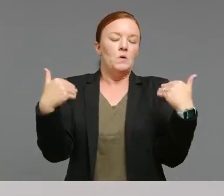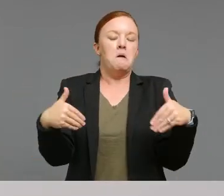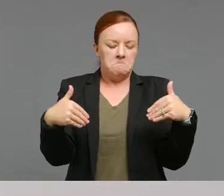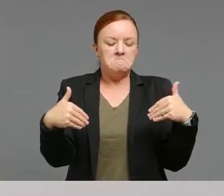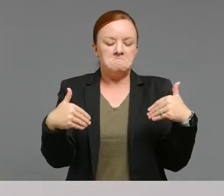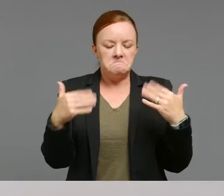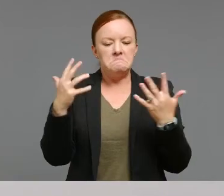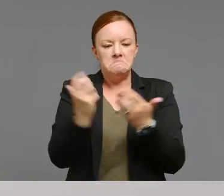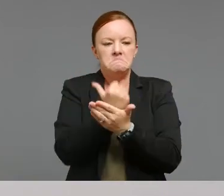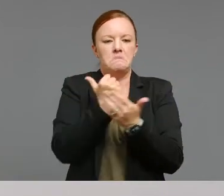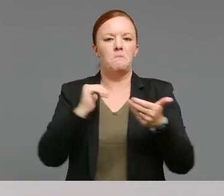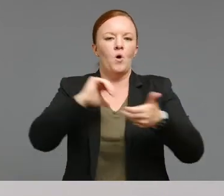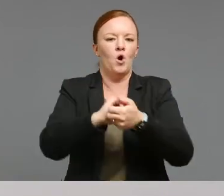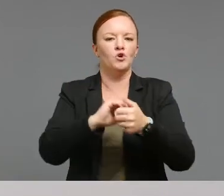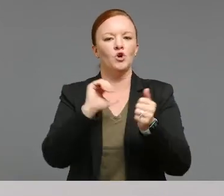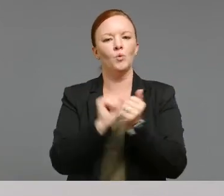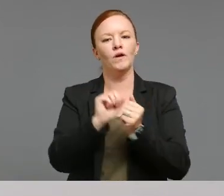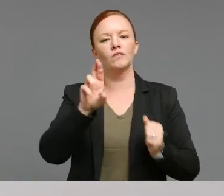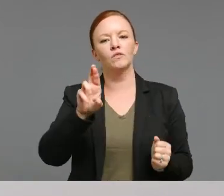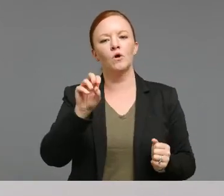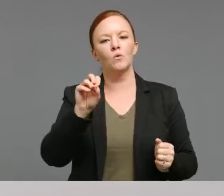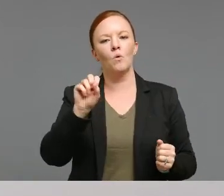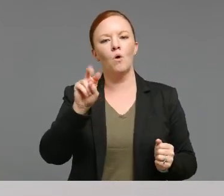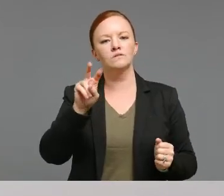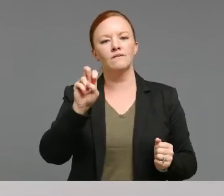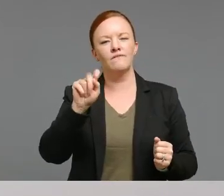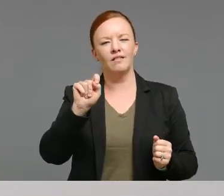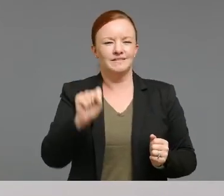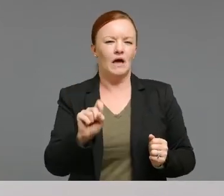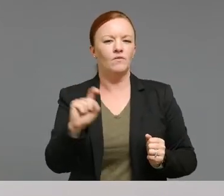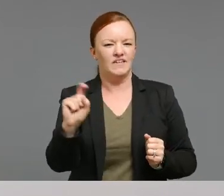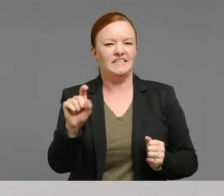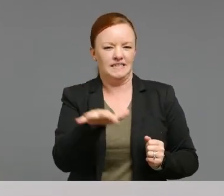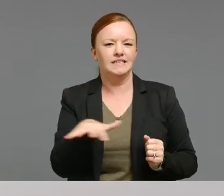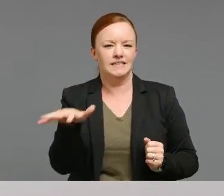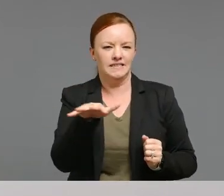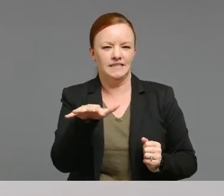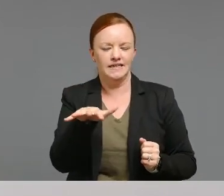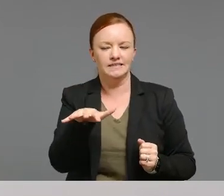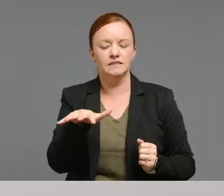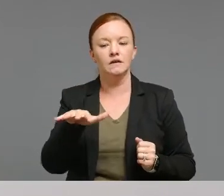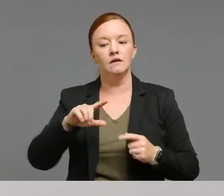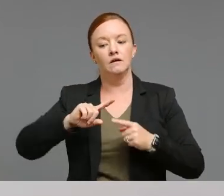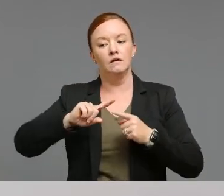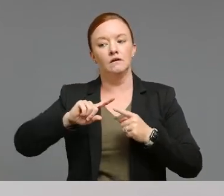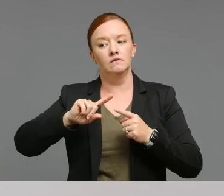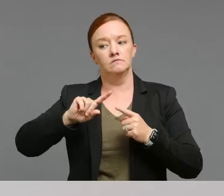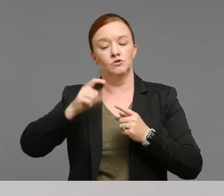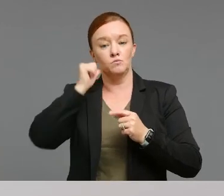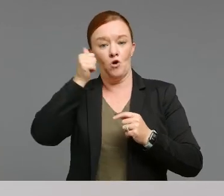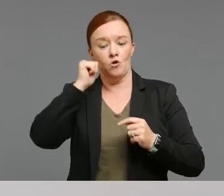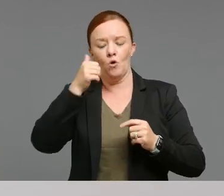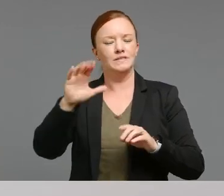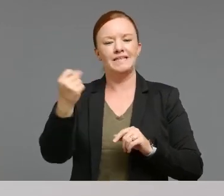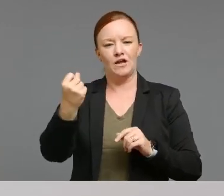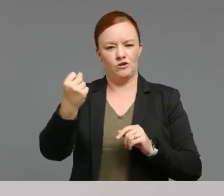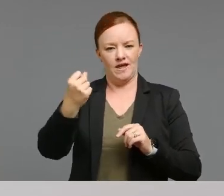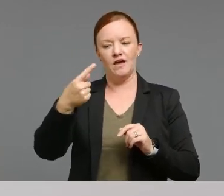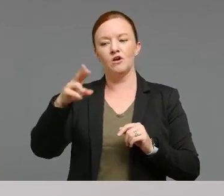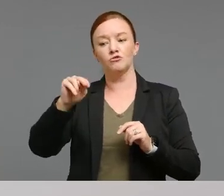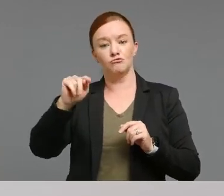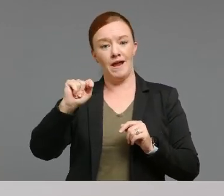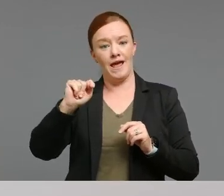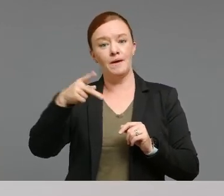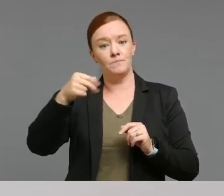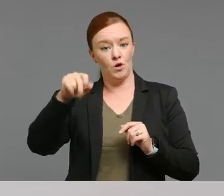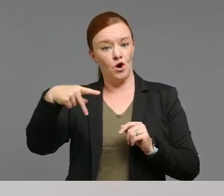with the Roosevelt. The one on Saturday at Grant Park is with Phoenix Elementary. And so, yes, we are